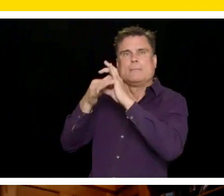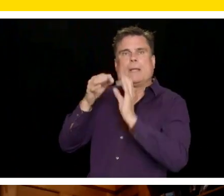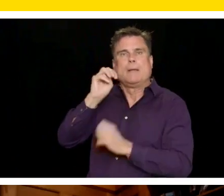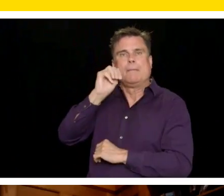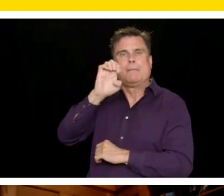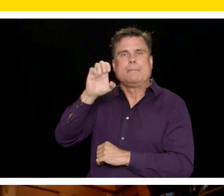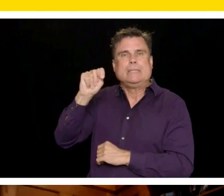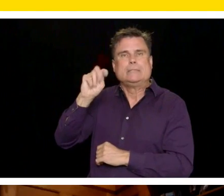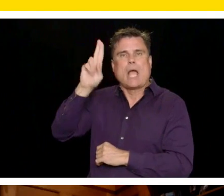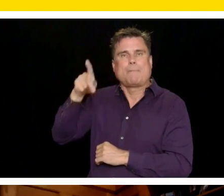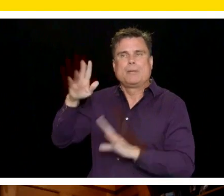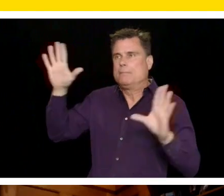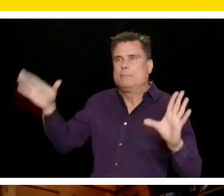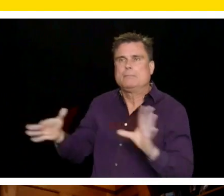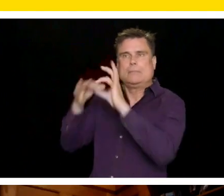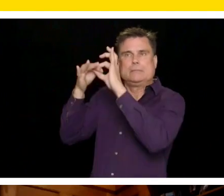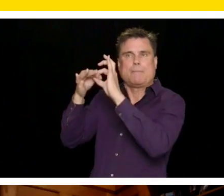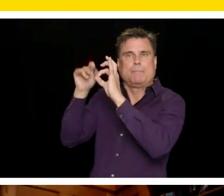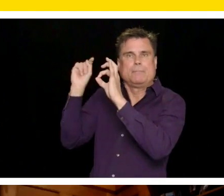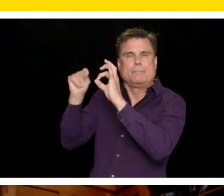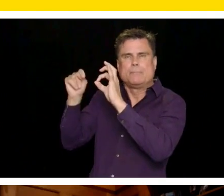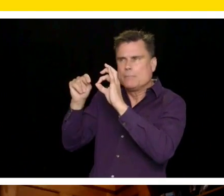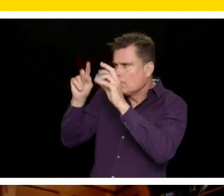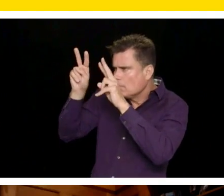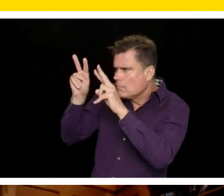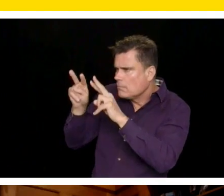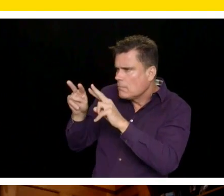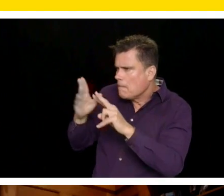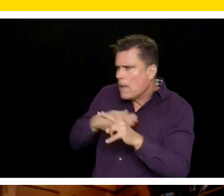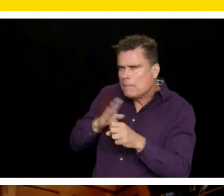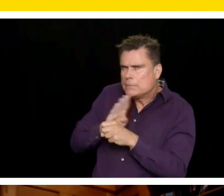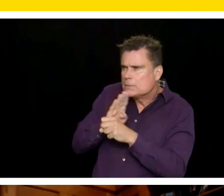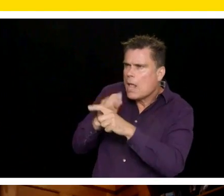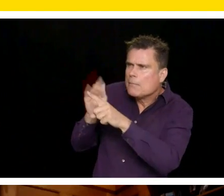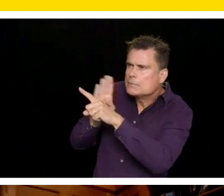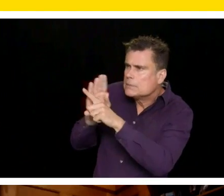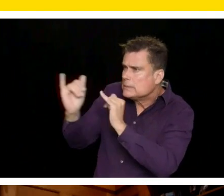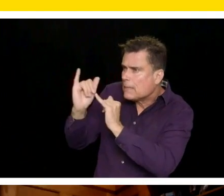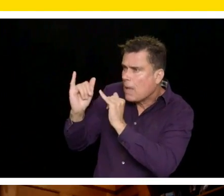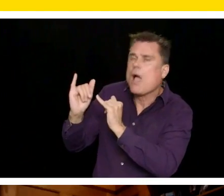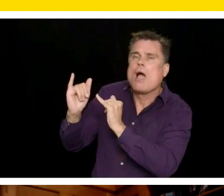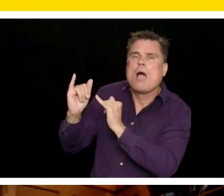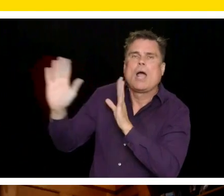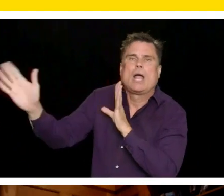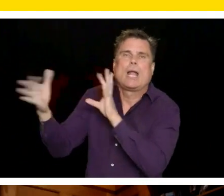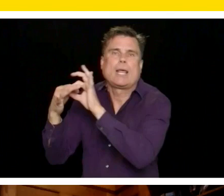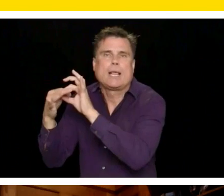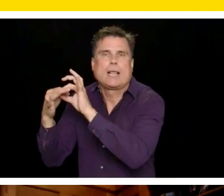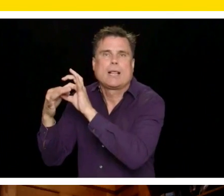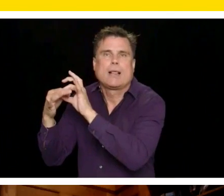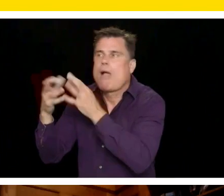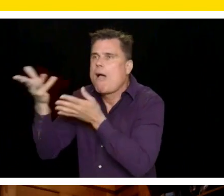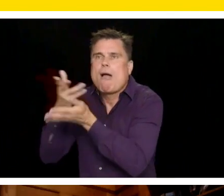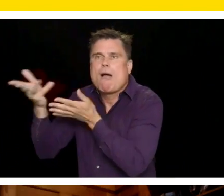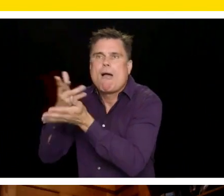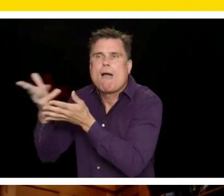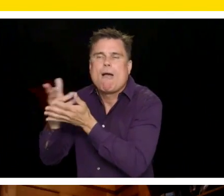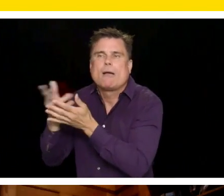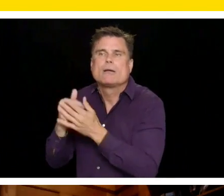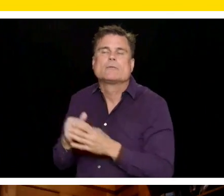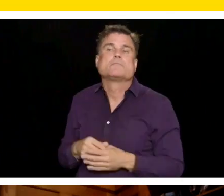to your business. It might be about a cafe, but you might glean something from that particular meetup that I would recommend that you go and check it